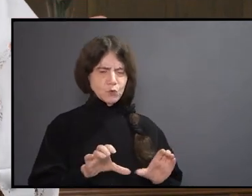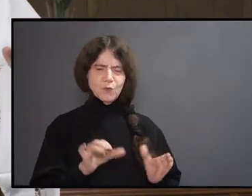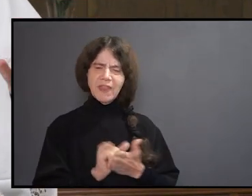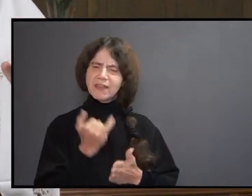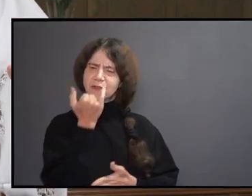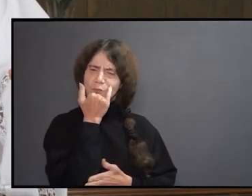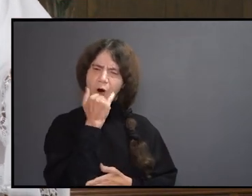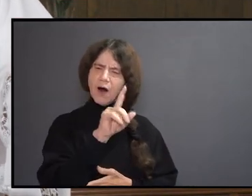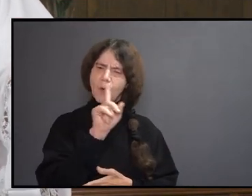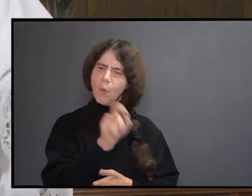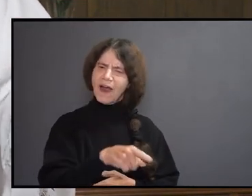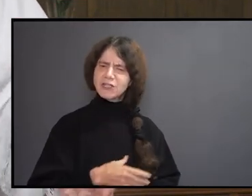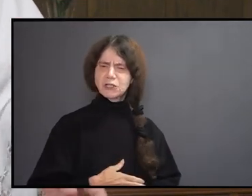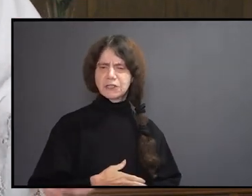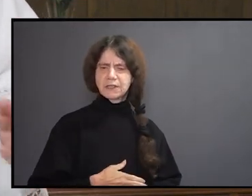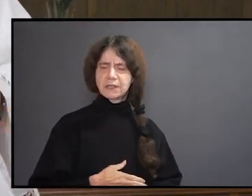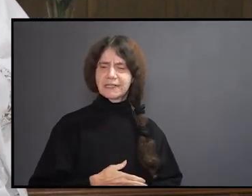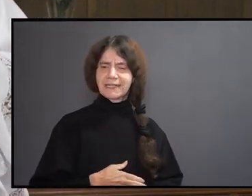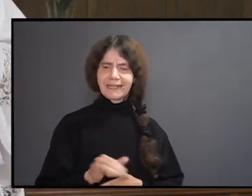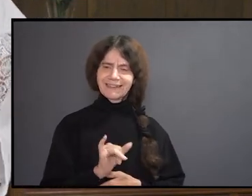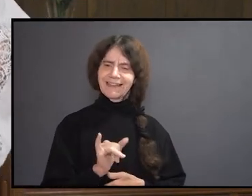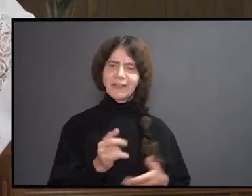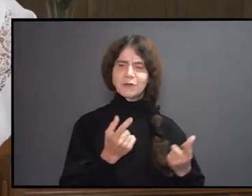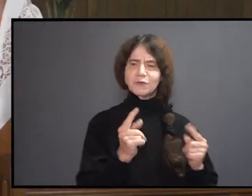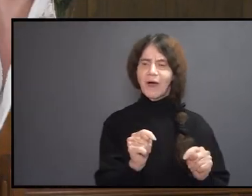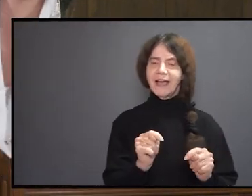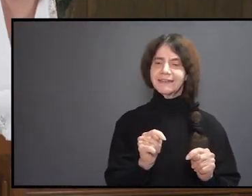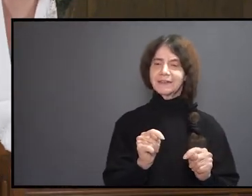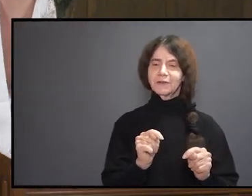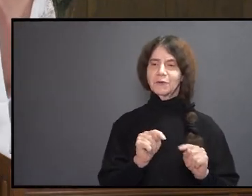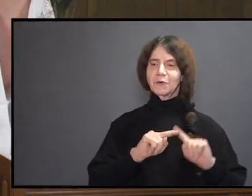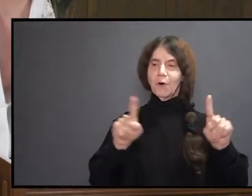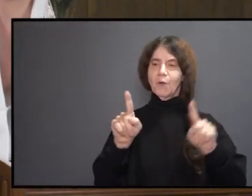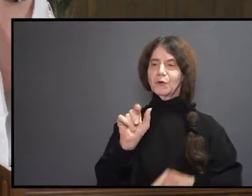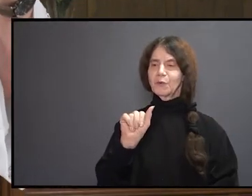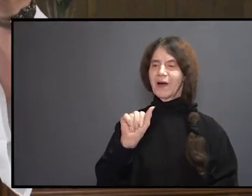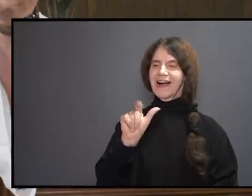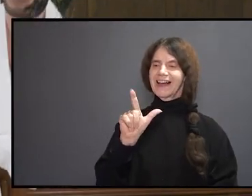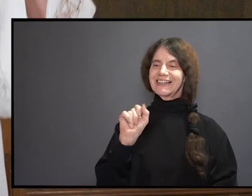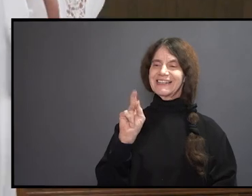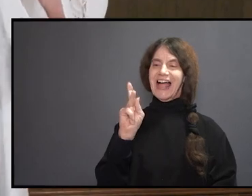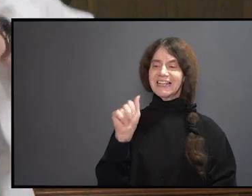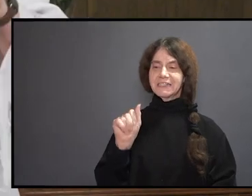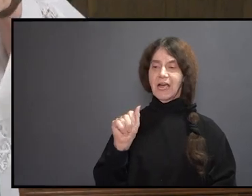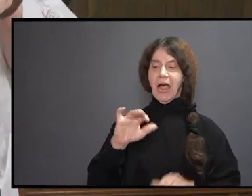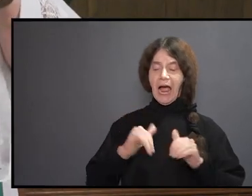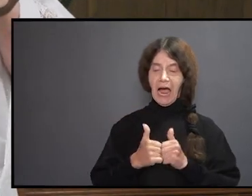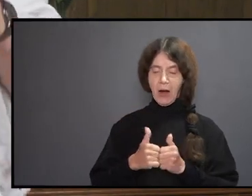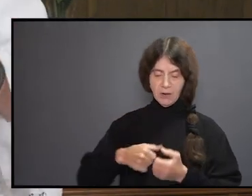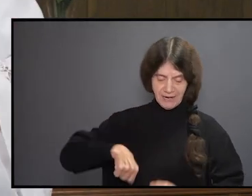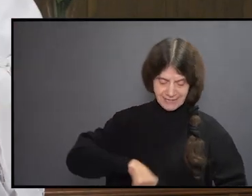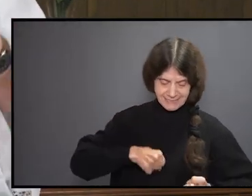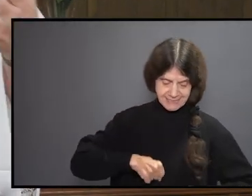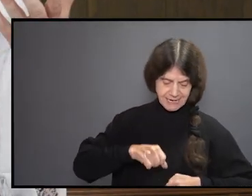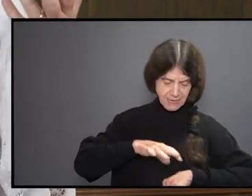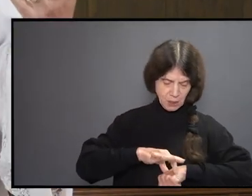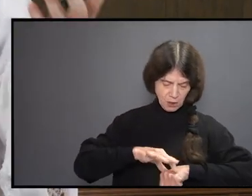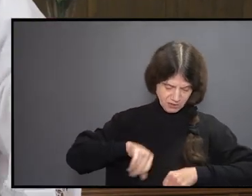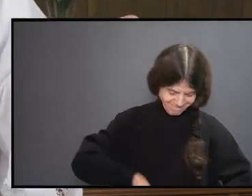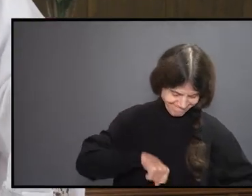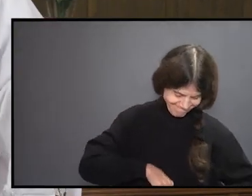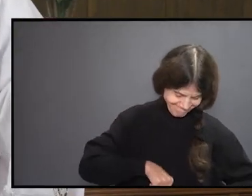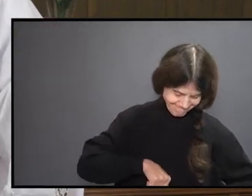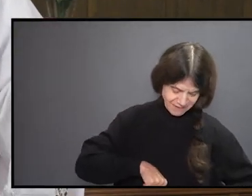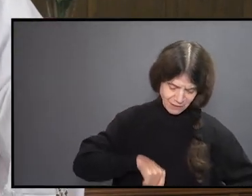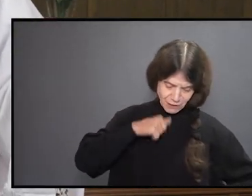wrong question. Like trying to get to Alaska by digging deep into the earth. You're never going